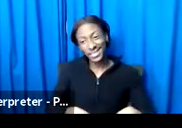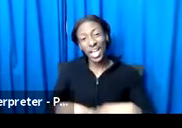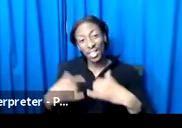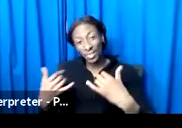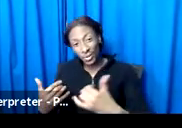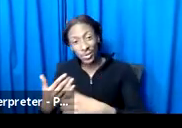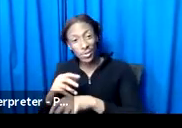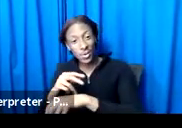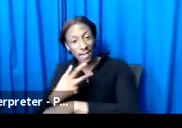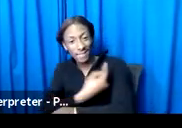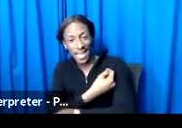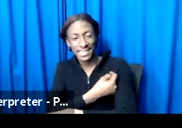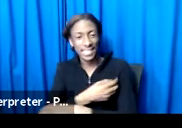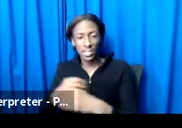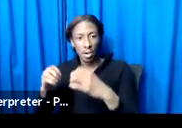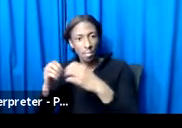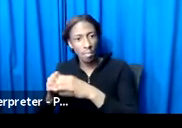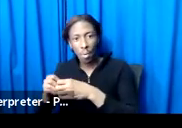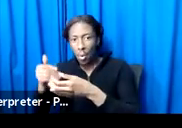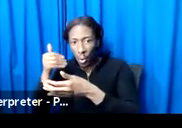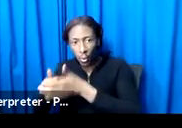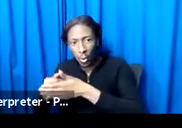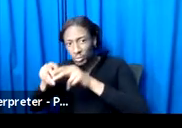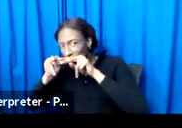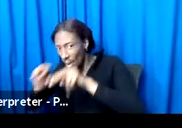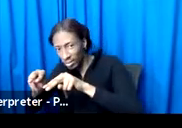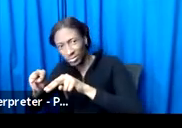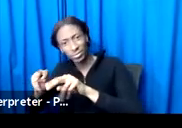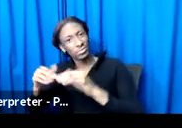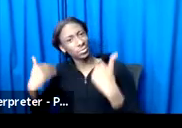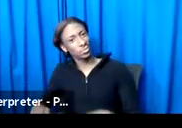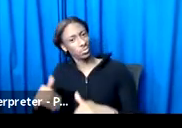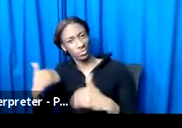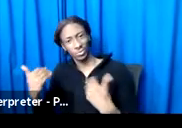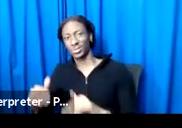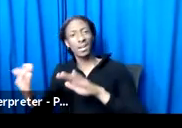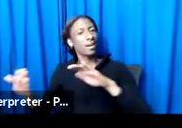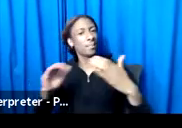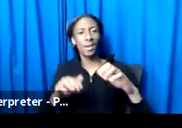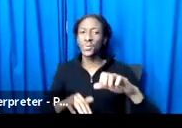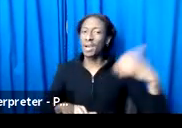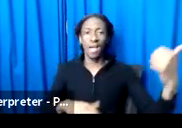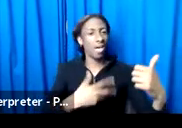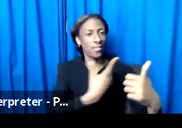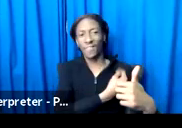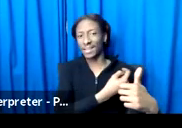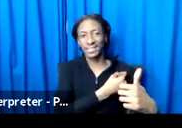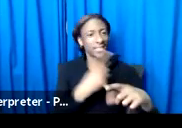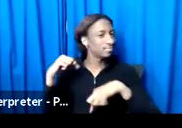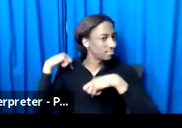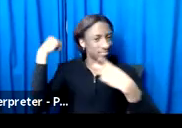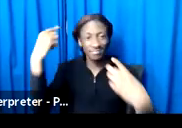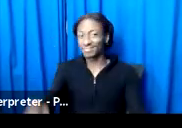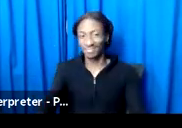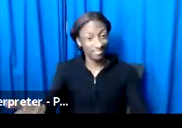being tracked much more closely from a safety perspective than any other vaccine in history. So I think